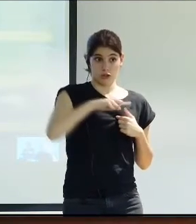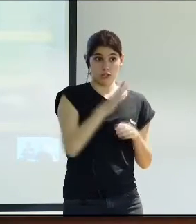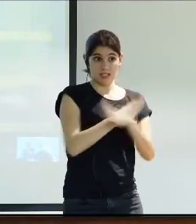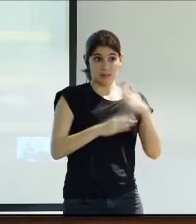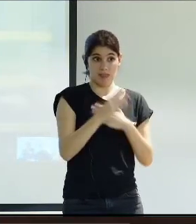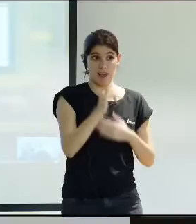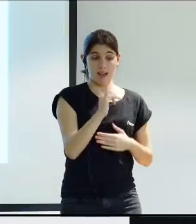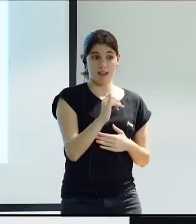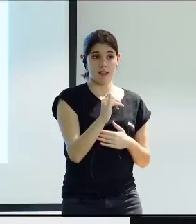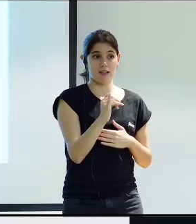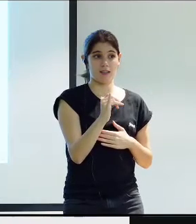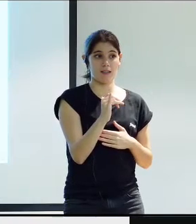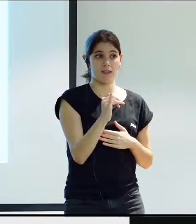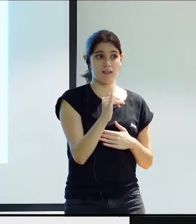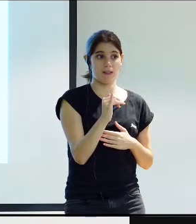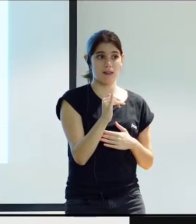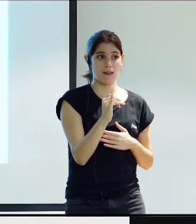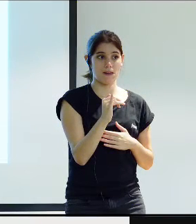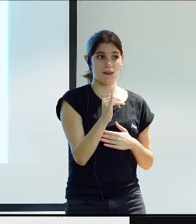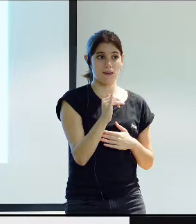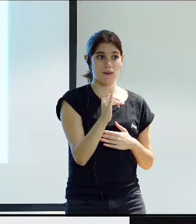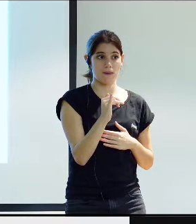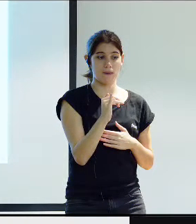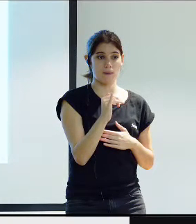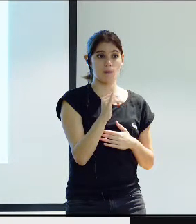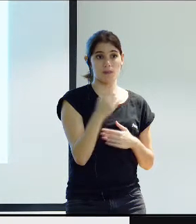and the personal assistance